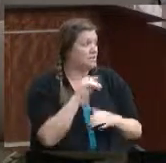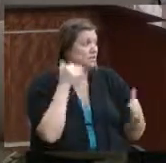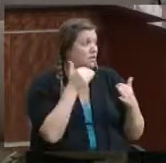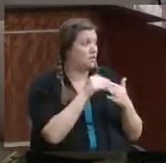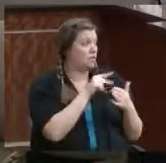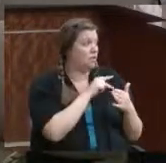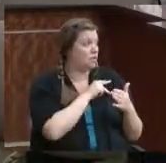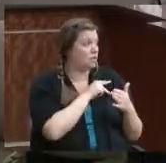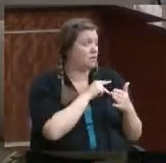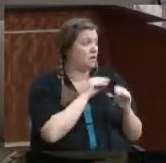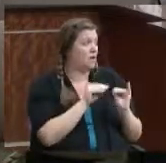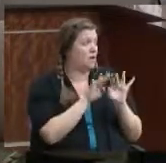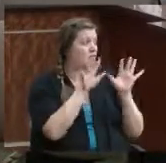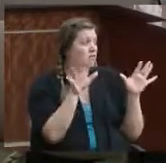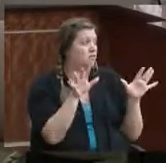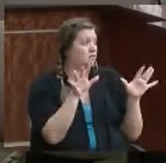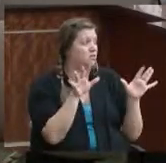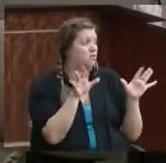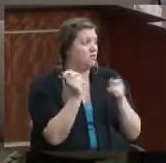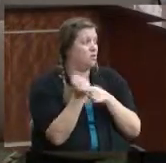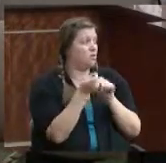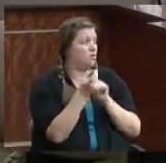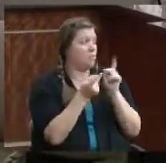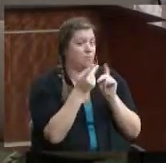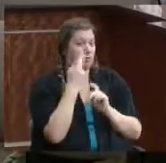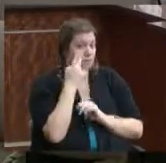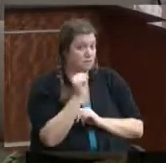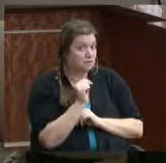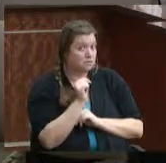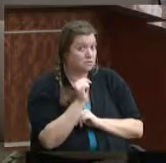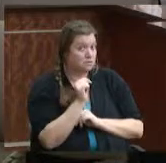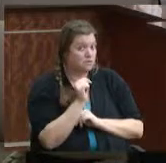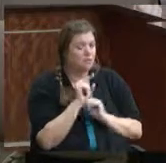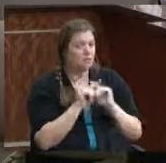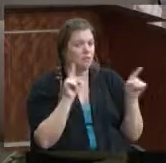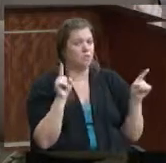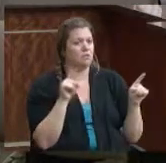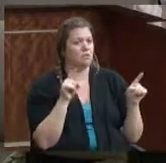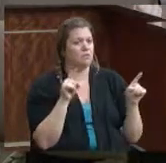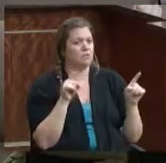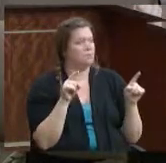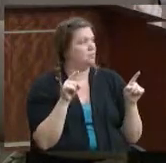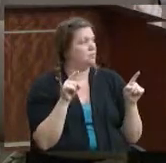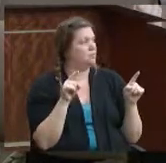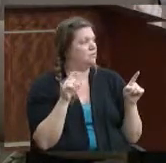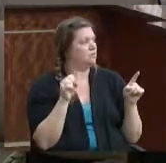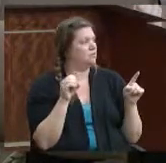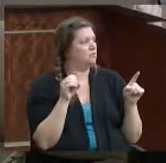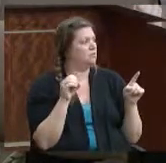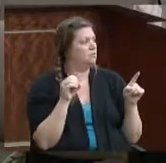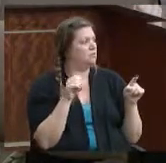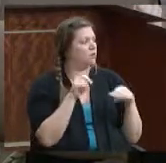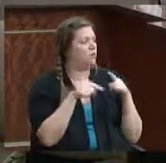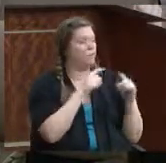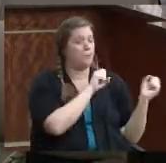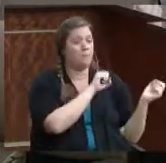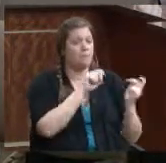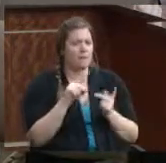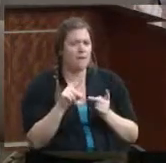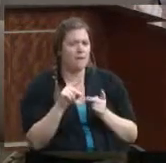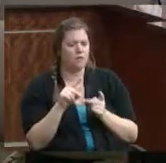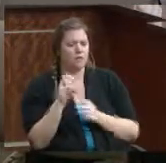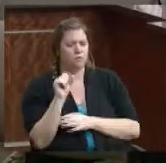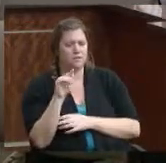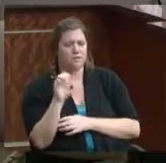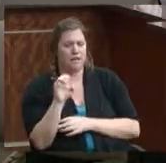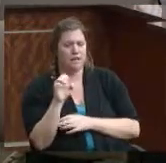and personal? Now, obviously, the golf course people have, right? You know? So, and then we're back to the